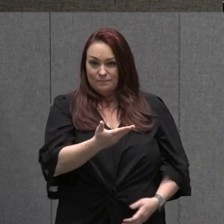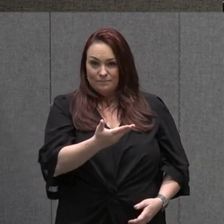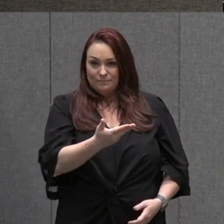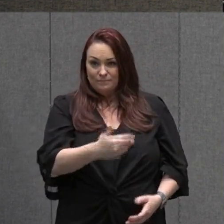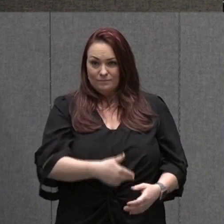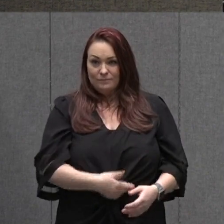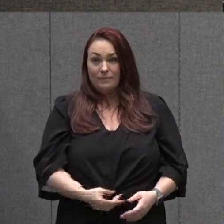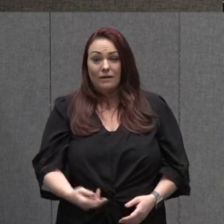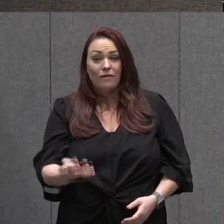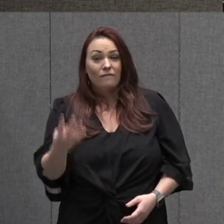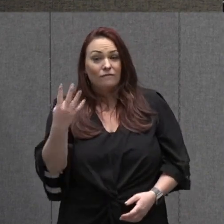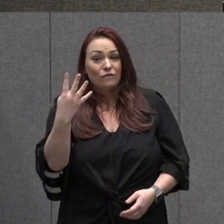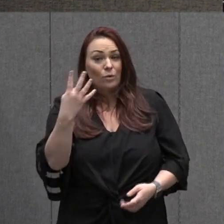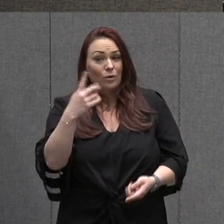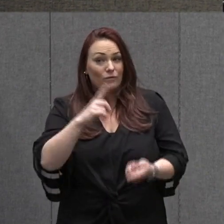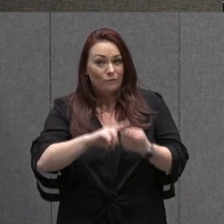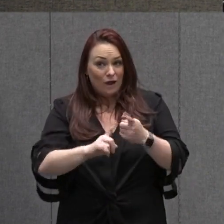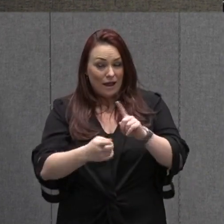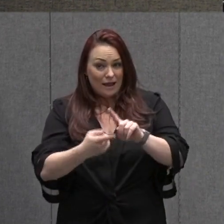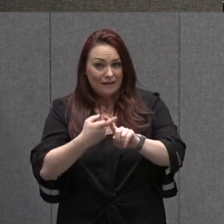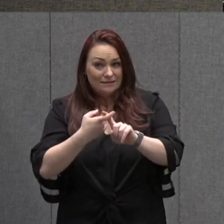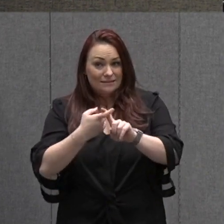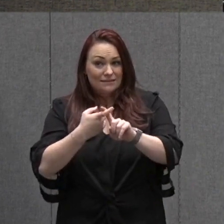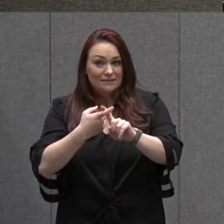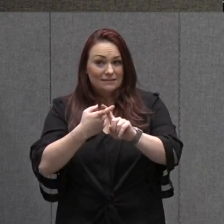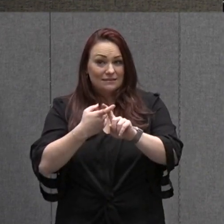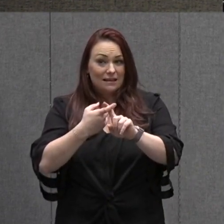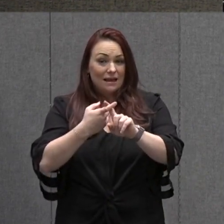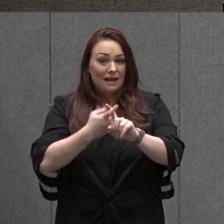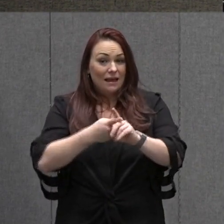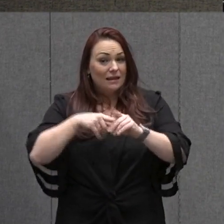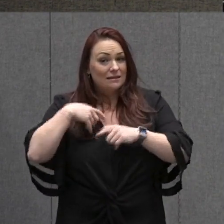4 friends disperse